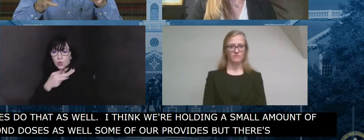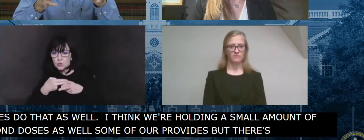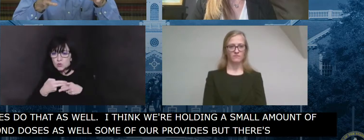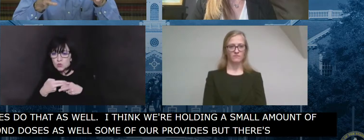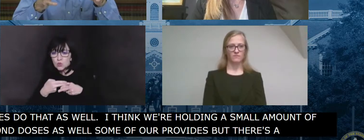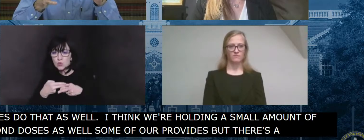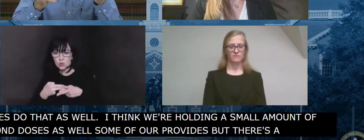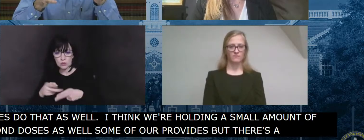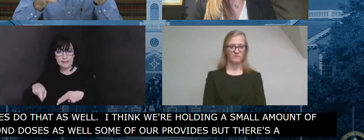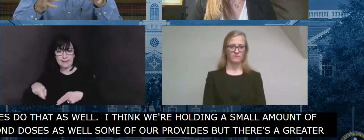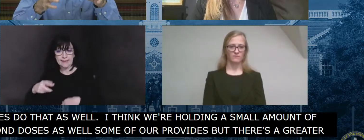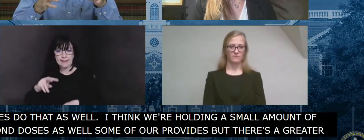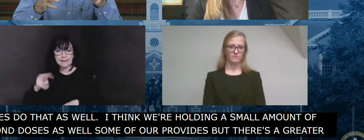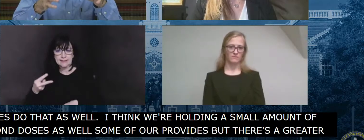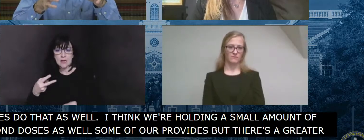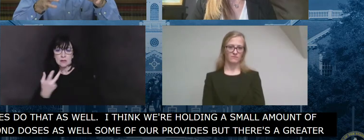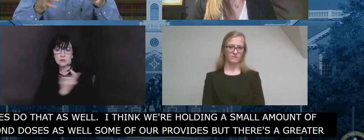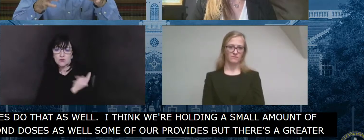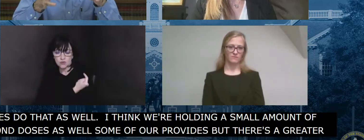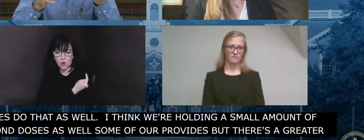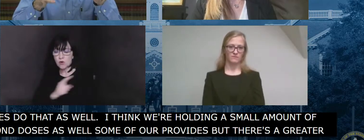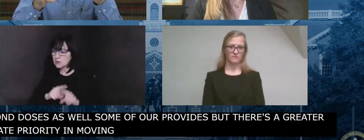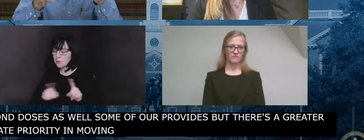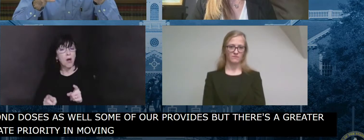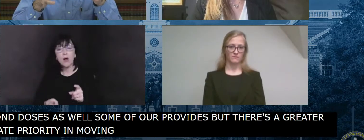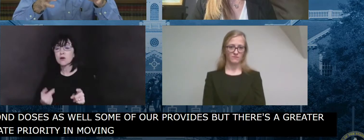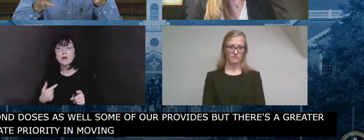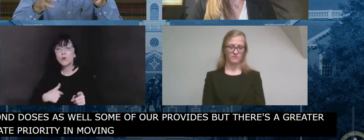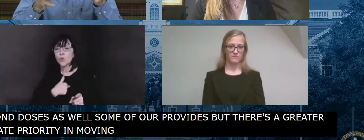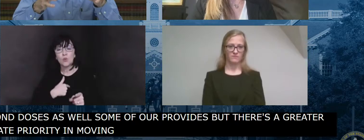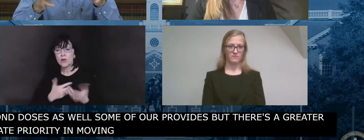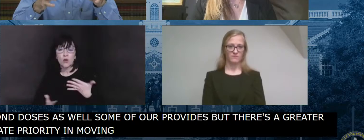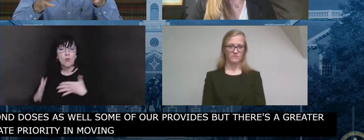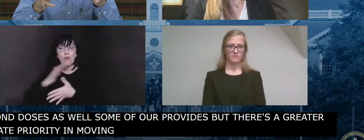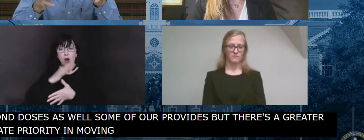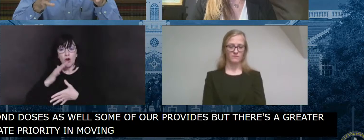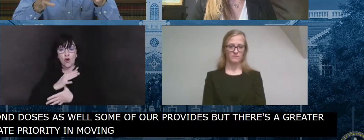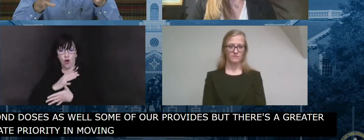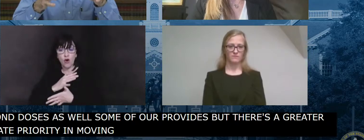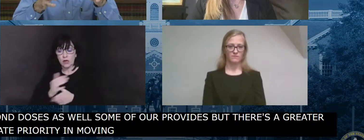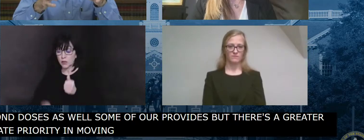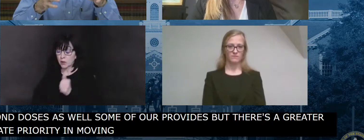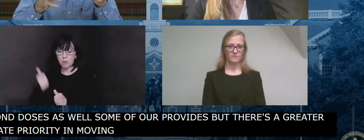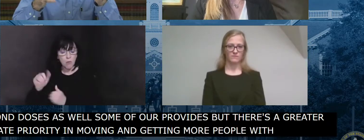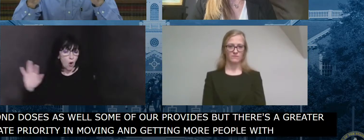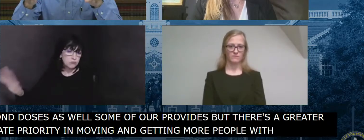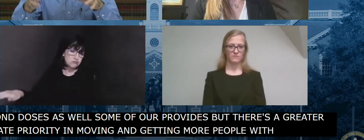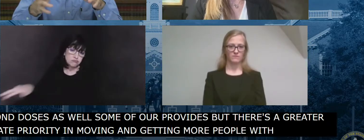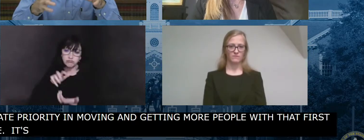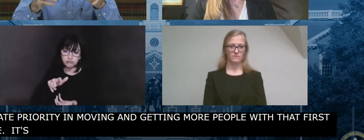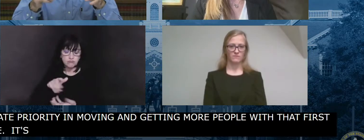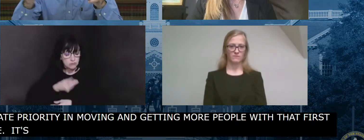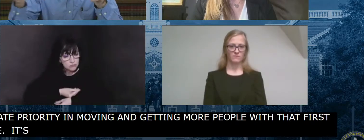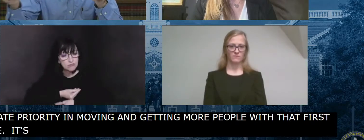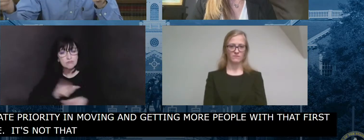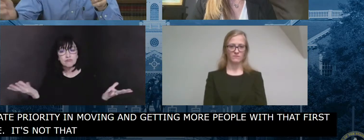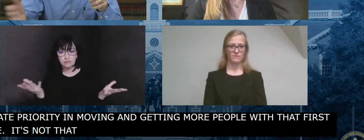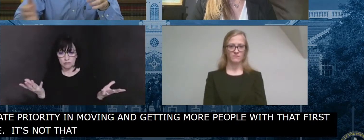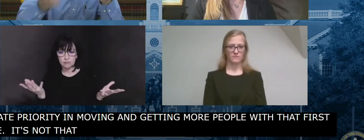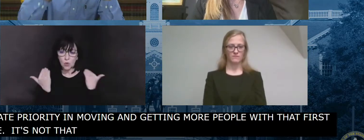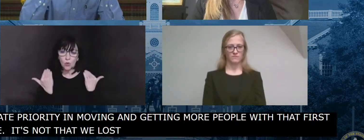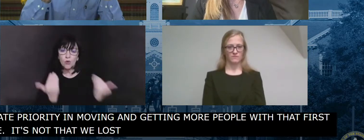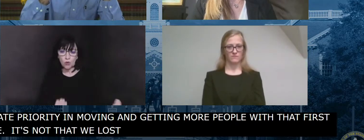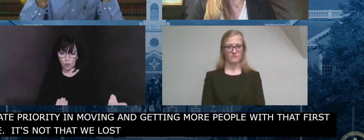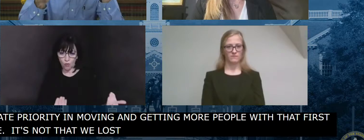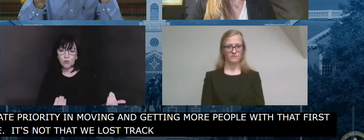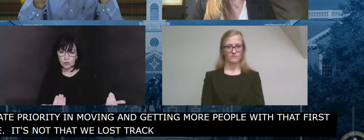more people with that first dose. That's not to say we've lost track of that. It's just to say, as we move on, that supply